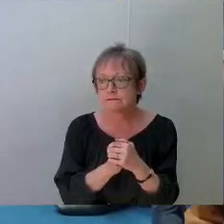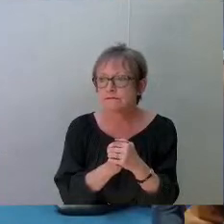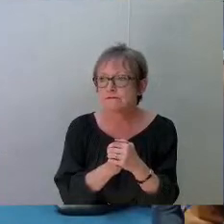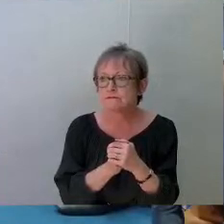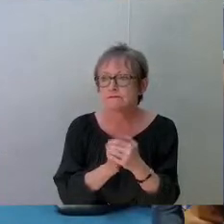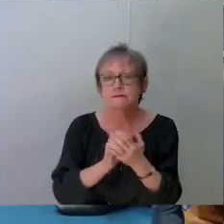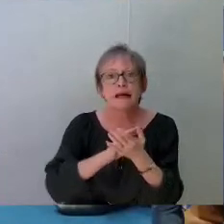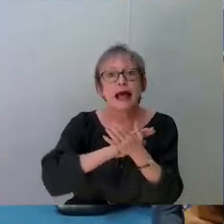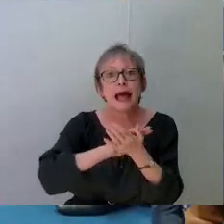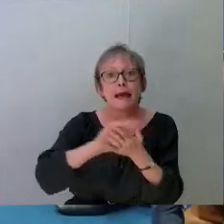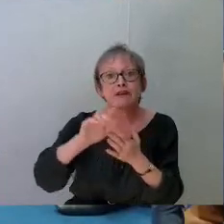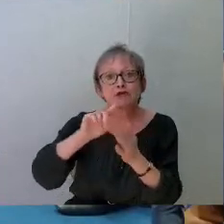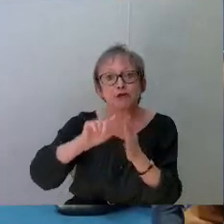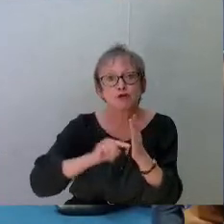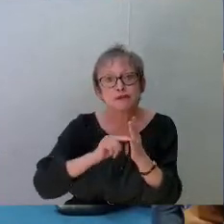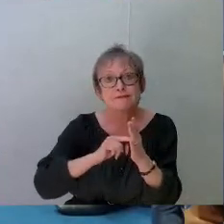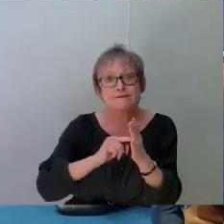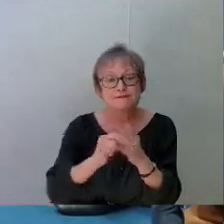Hamish Johnson.